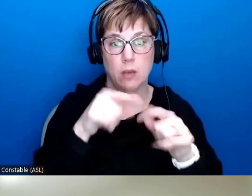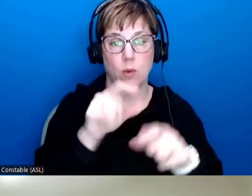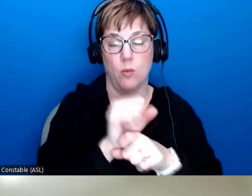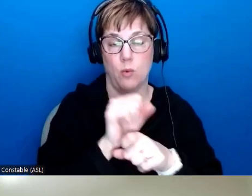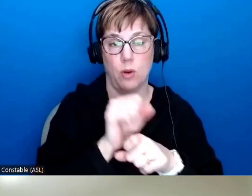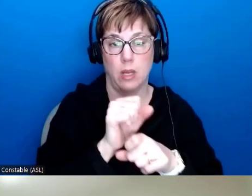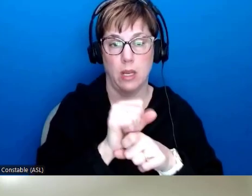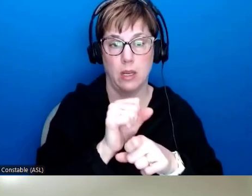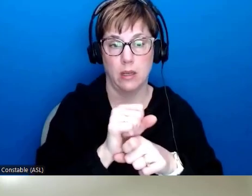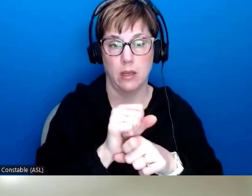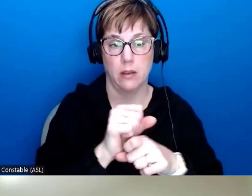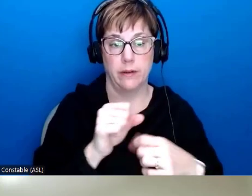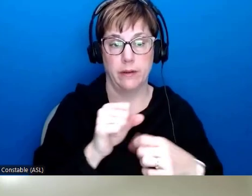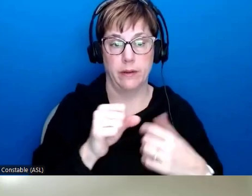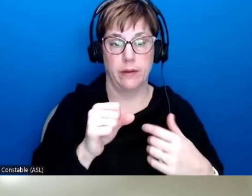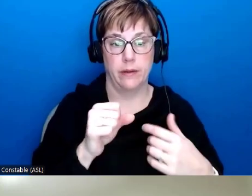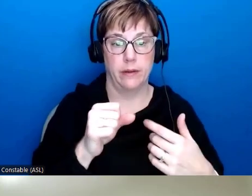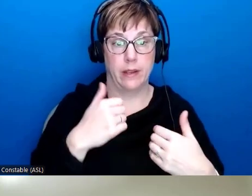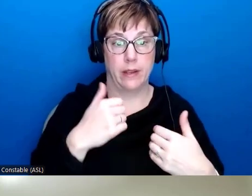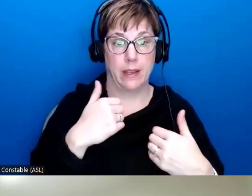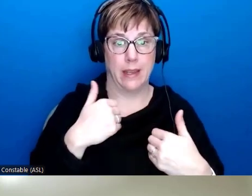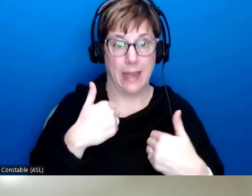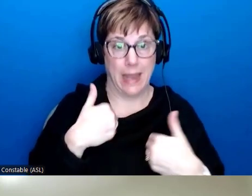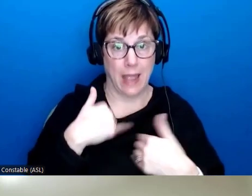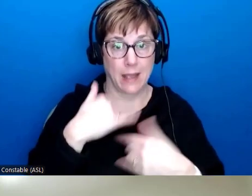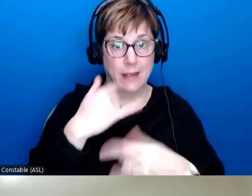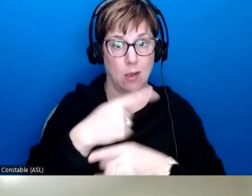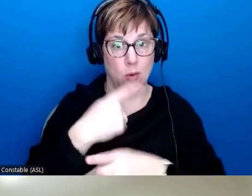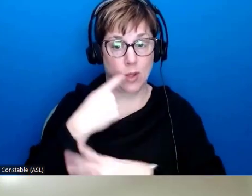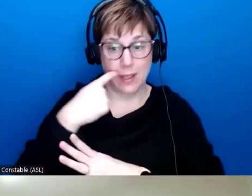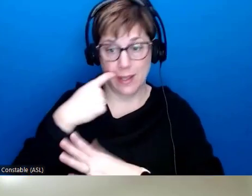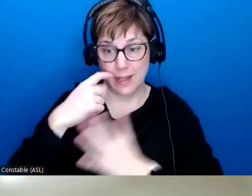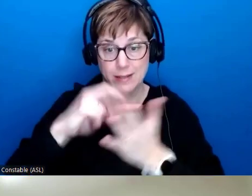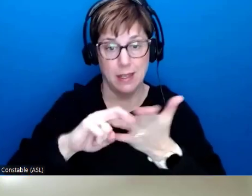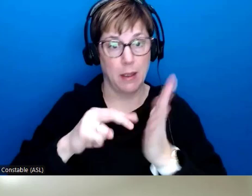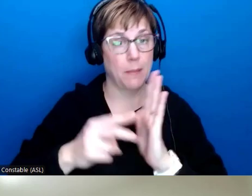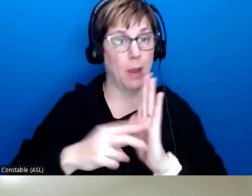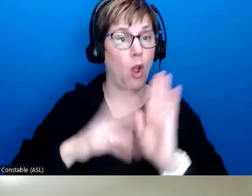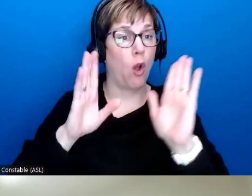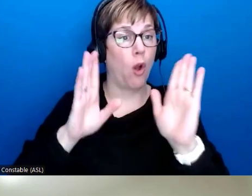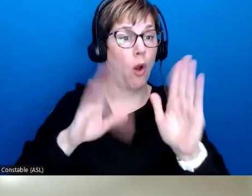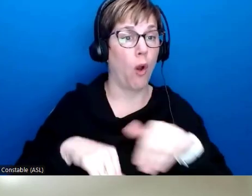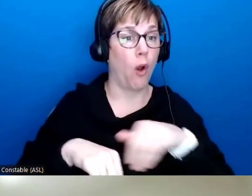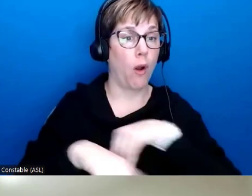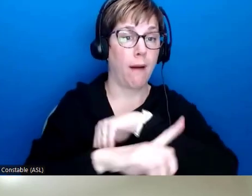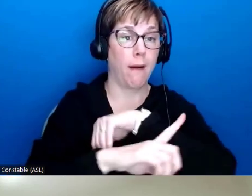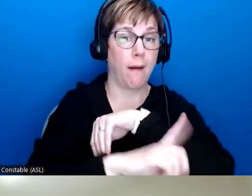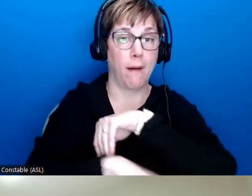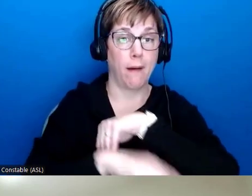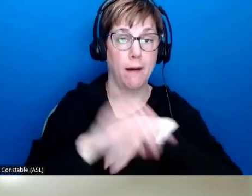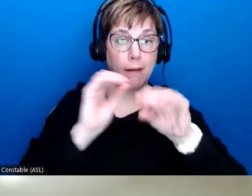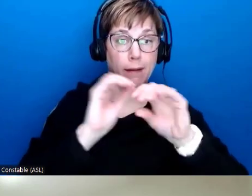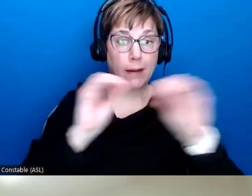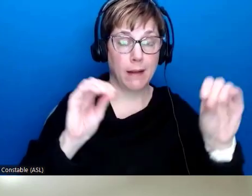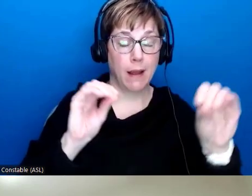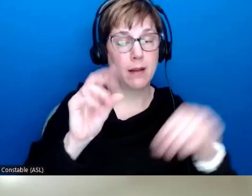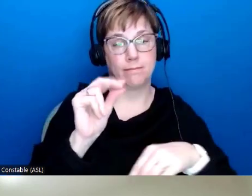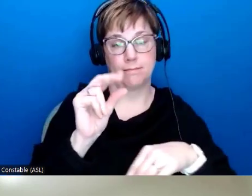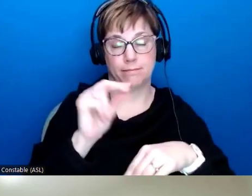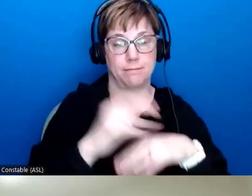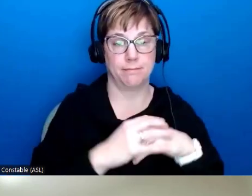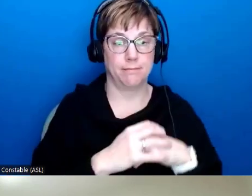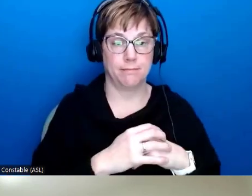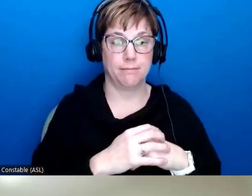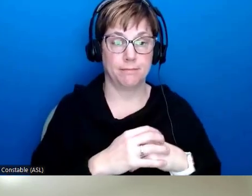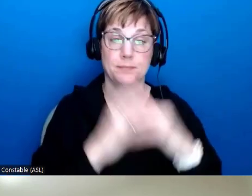has alcoholism doesn't protect him from the consequences of drinking on the job for that one. So you